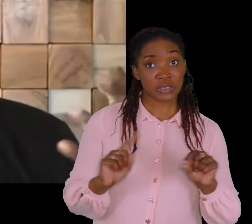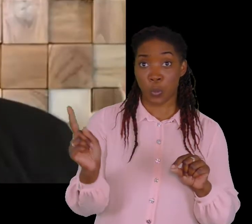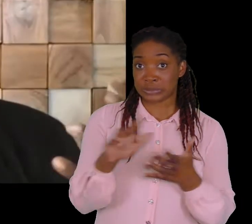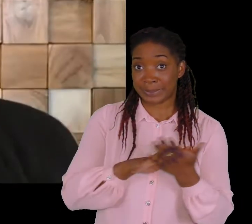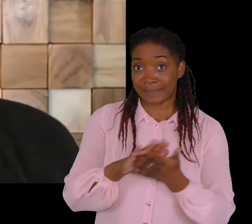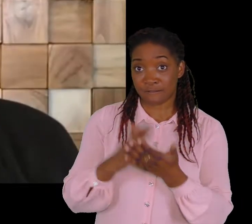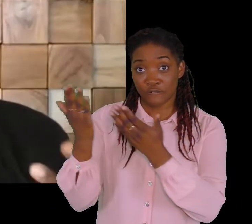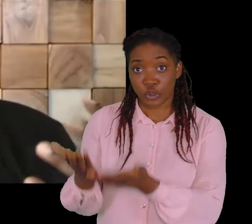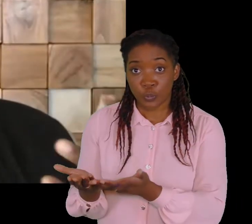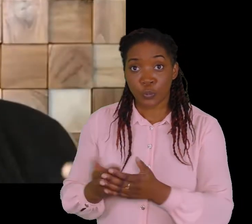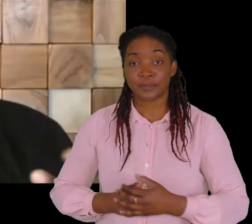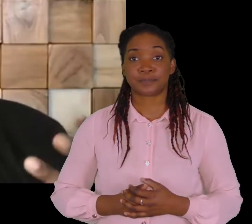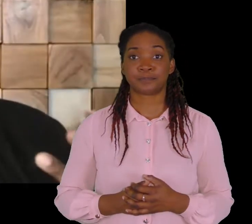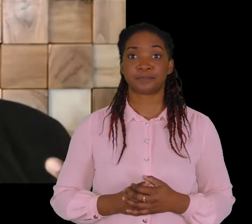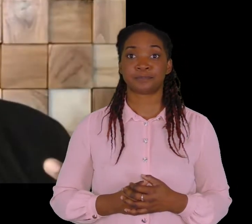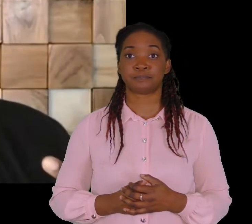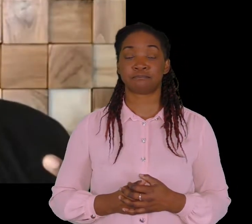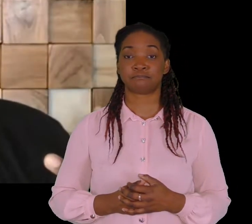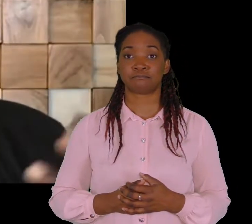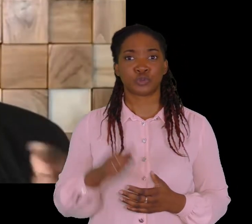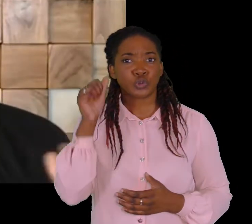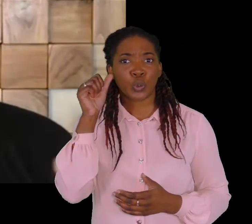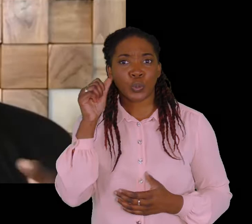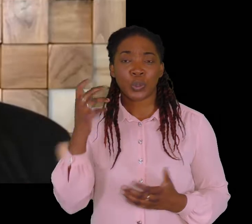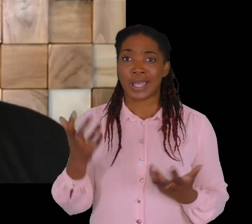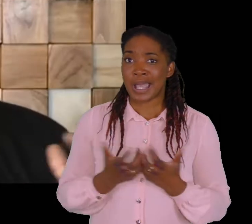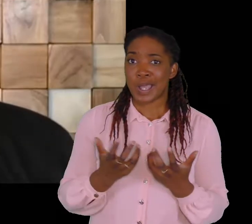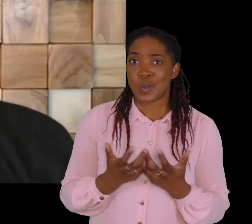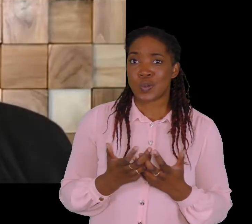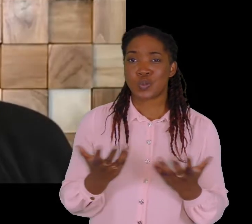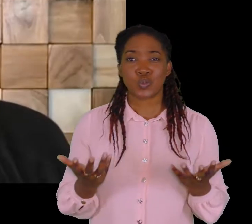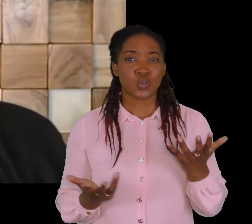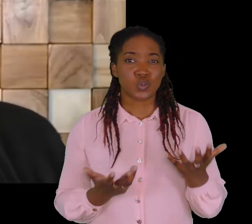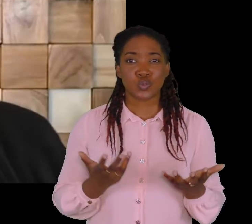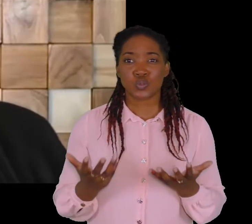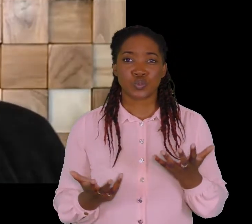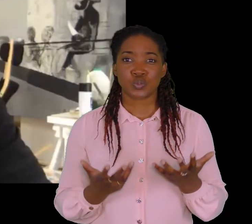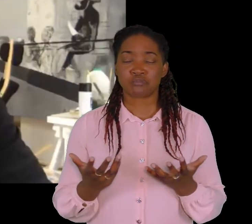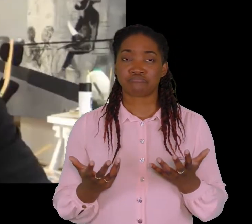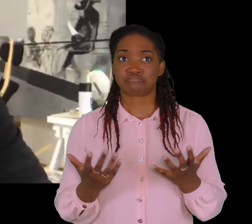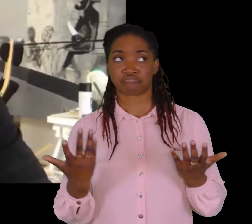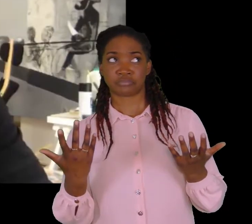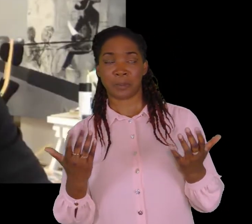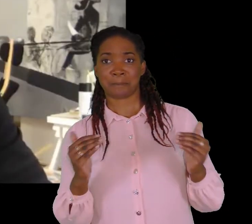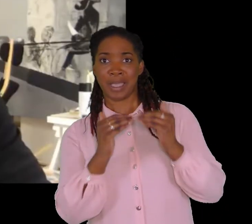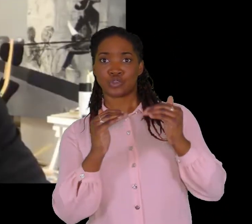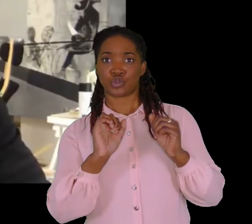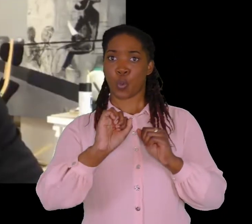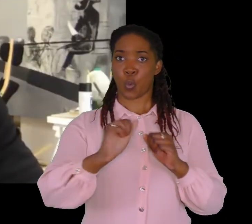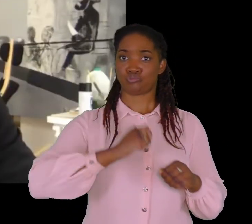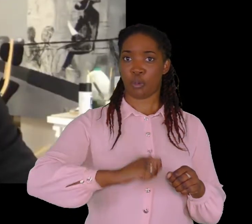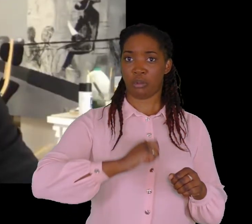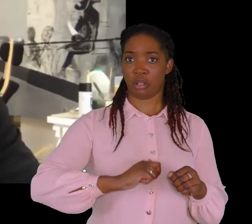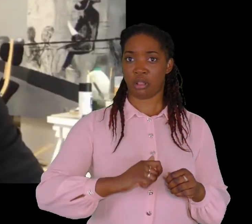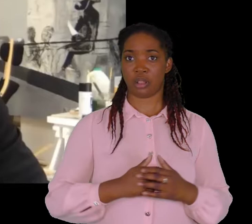know, how did that sort of equate to what you were doing at the time? Just to be clear, when I